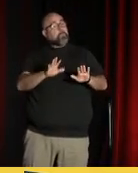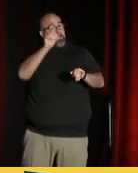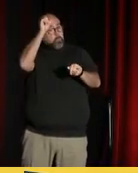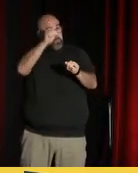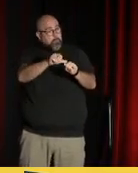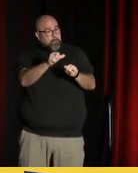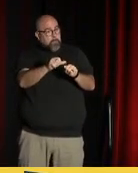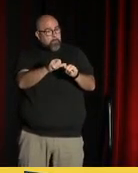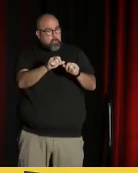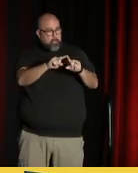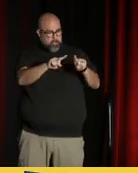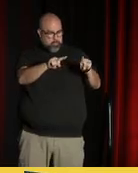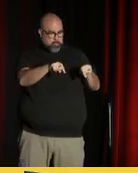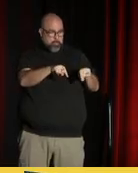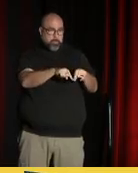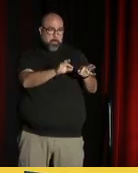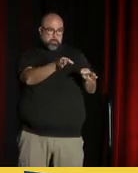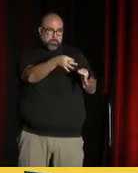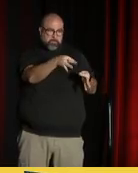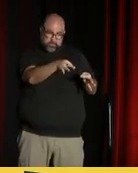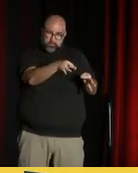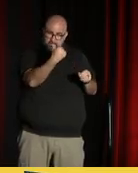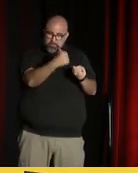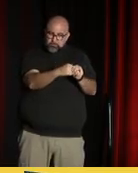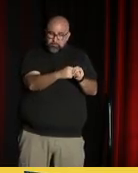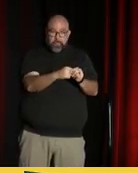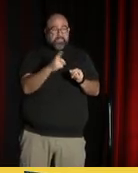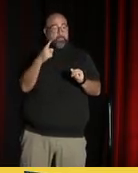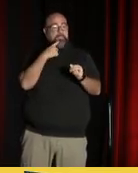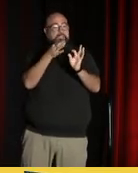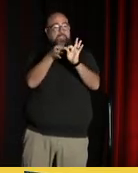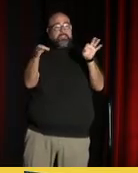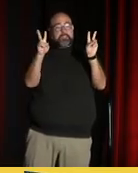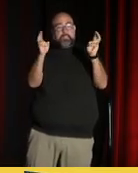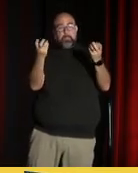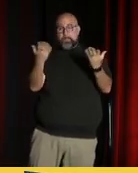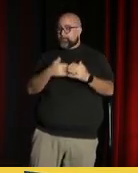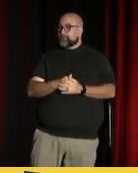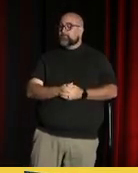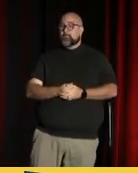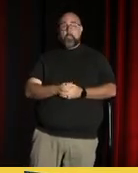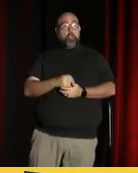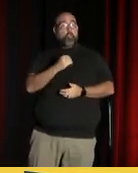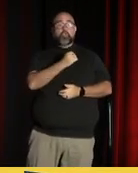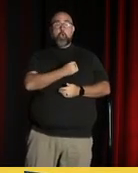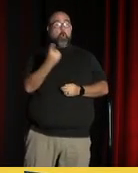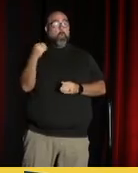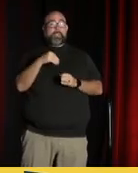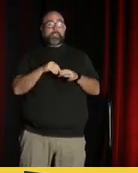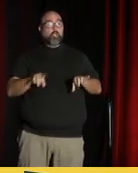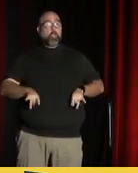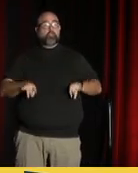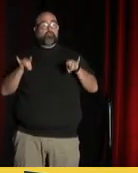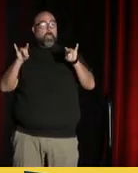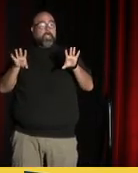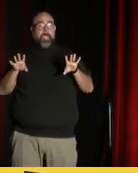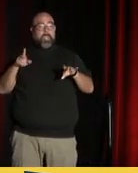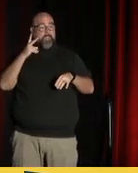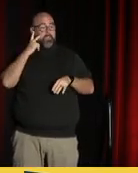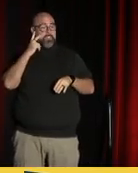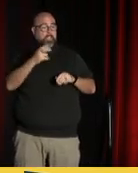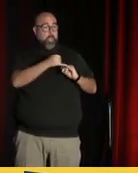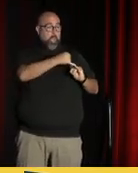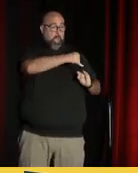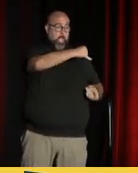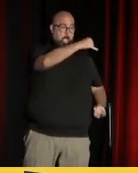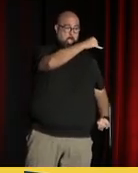the little note that Australian guy wrote to me? This is what it said. No one in Australia had ever seen a long string